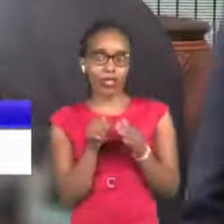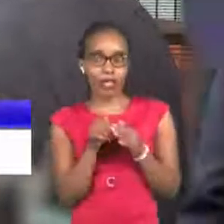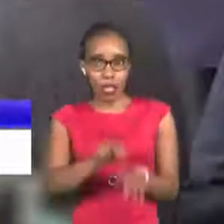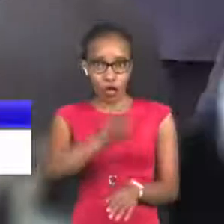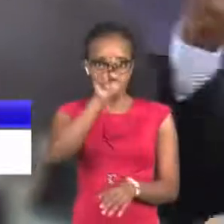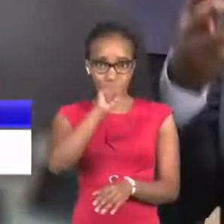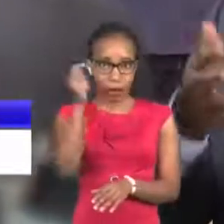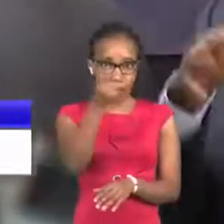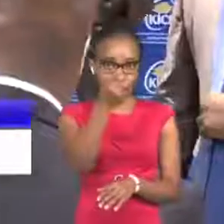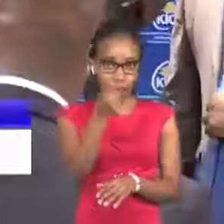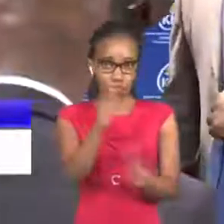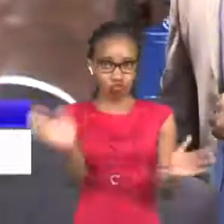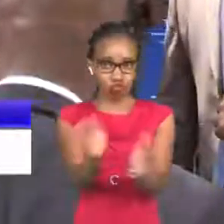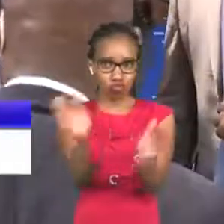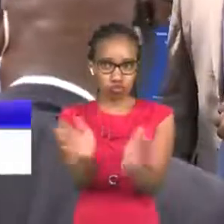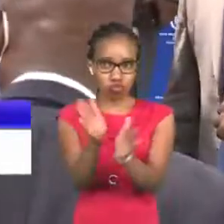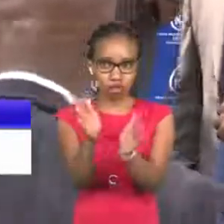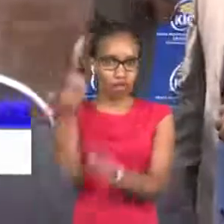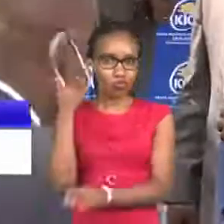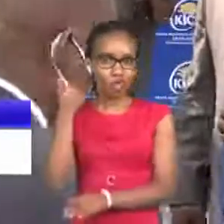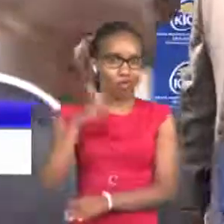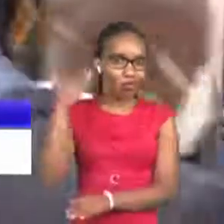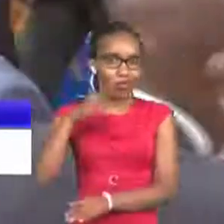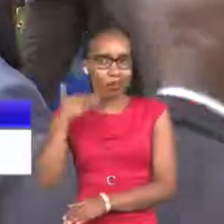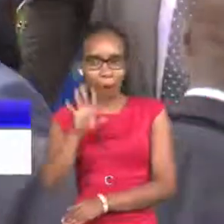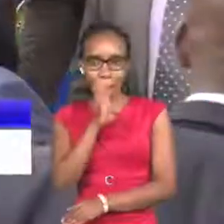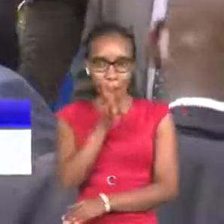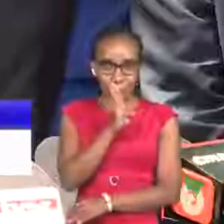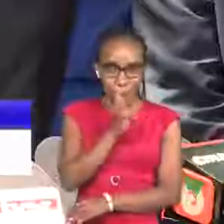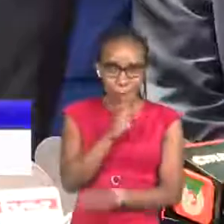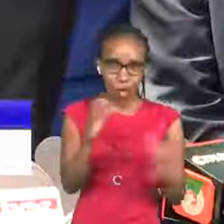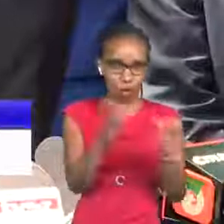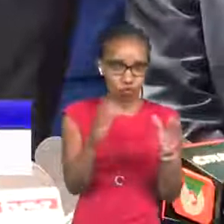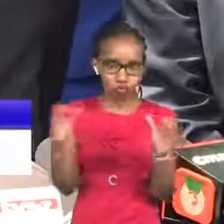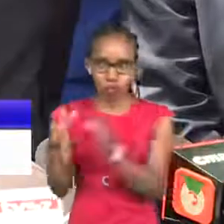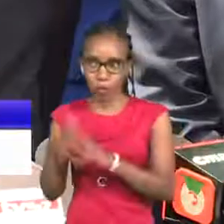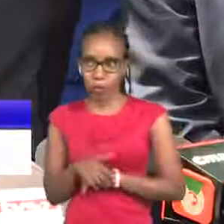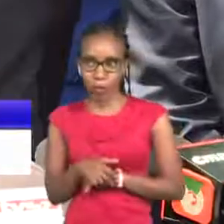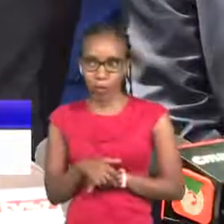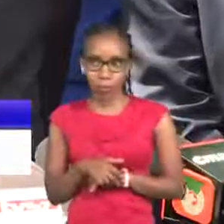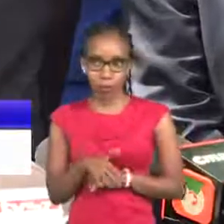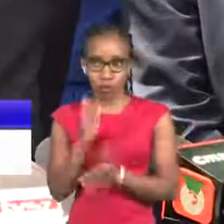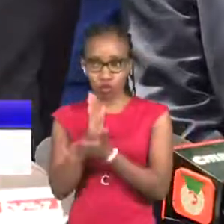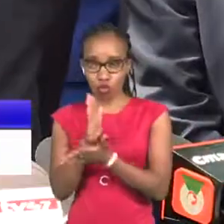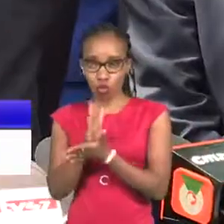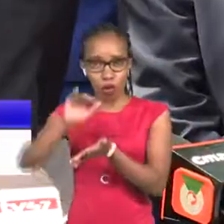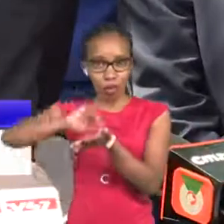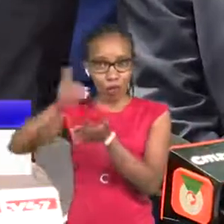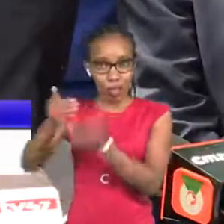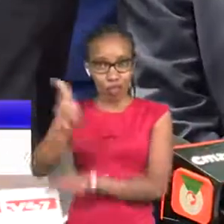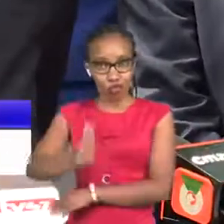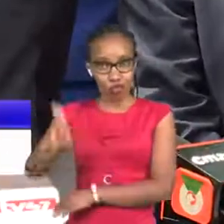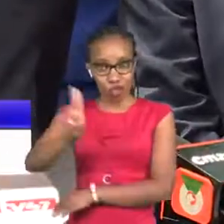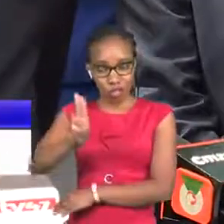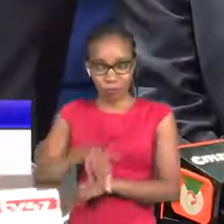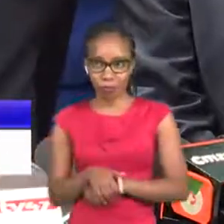northern Kenya from propagating hate speech and conflict among the communities. It is funded, and I want to say this, it is funded.